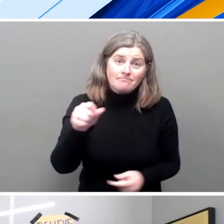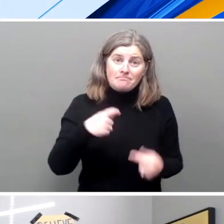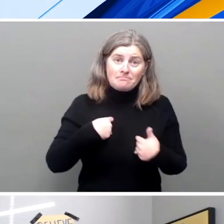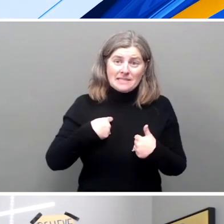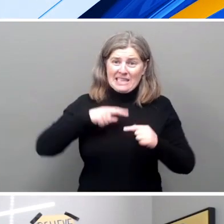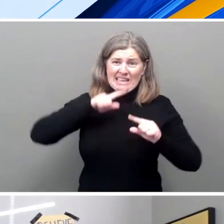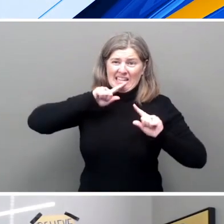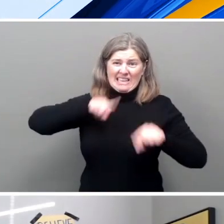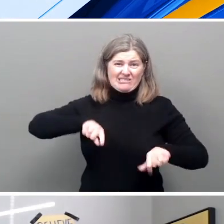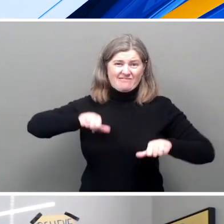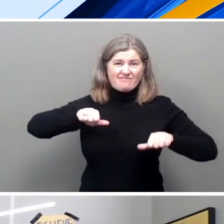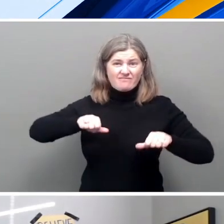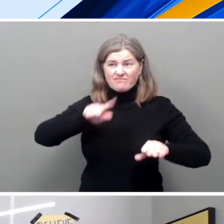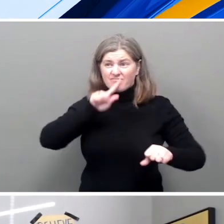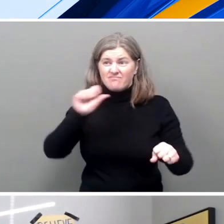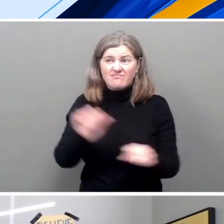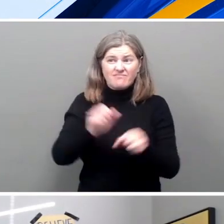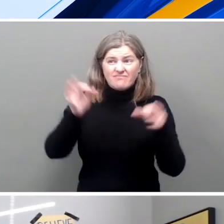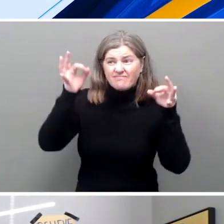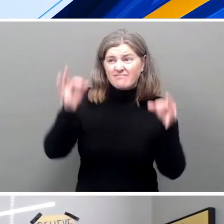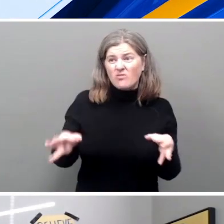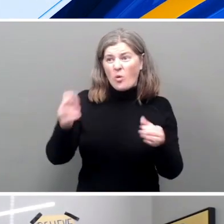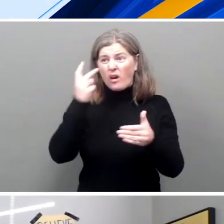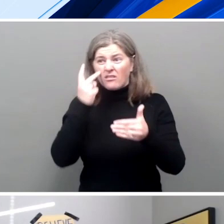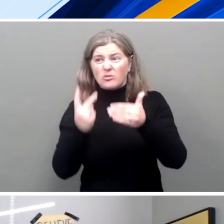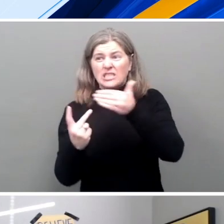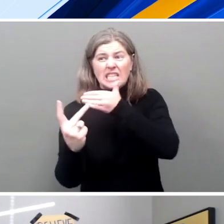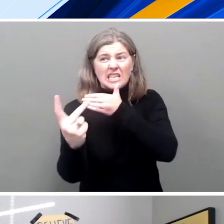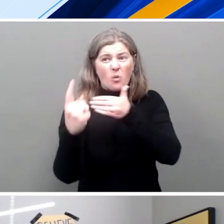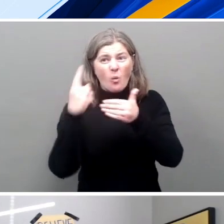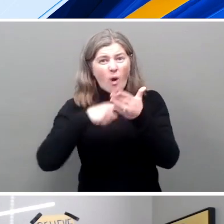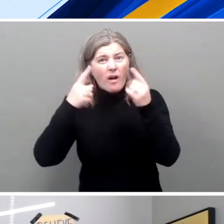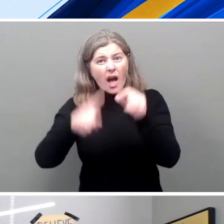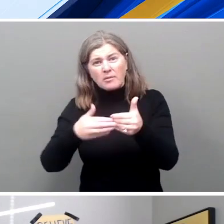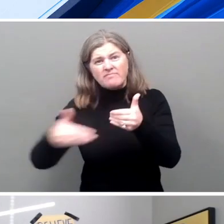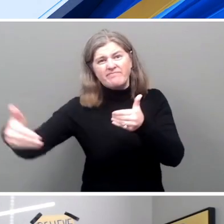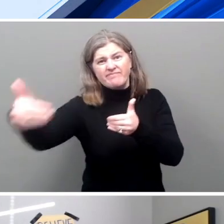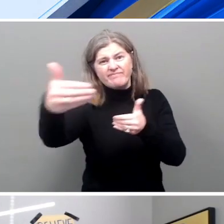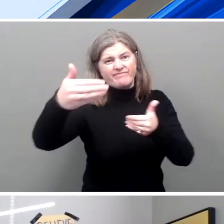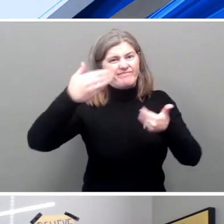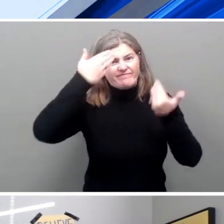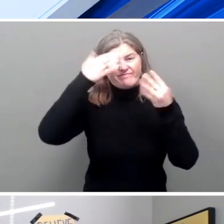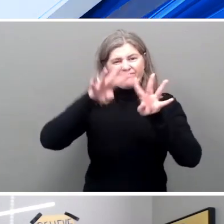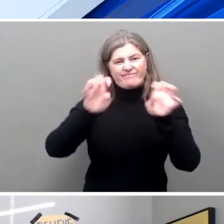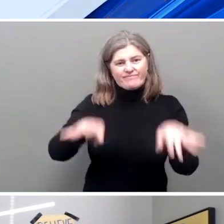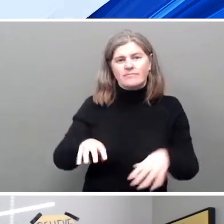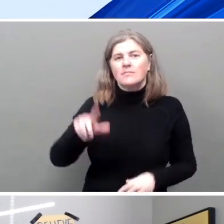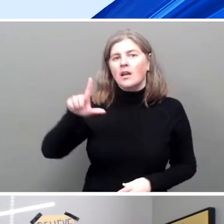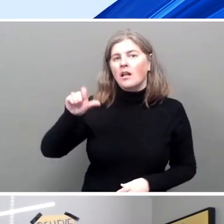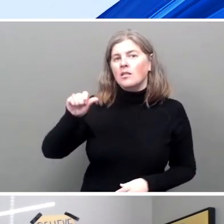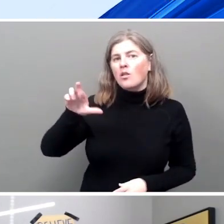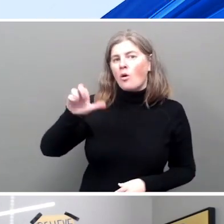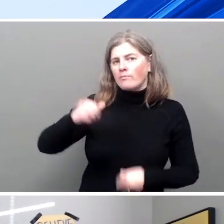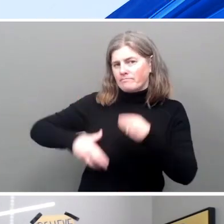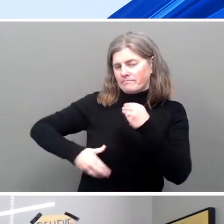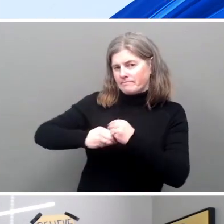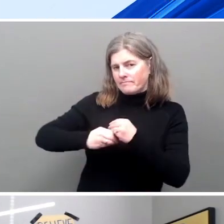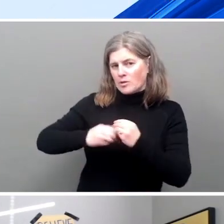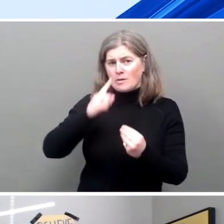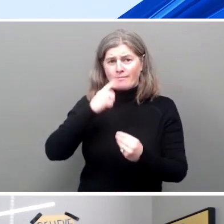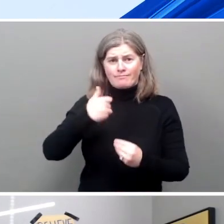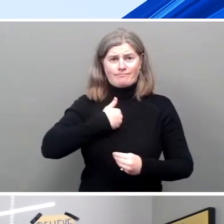not really certain what we will see over time. And I just want to add too, it's also up to us